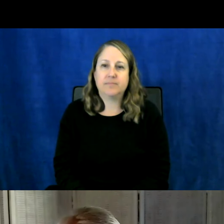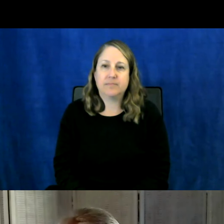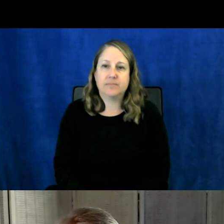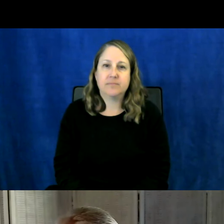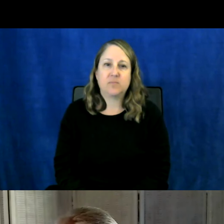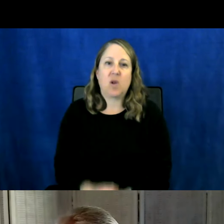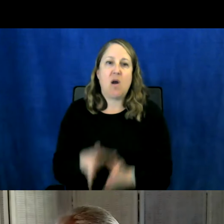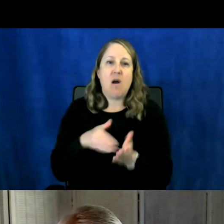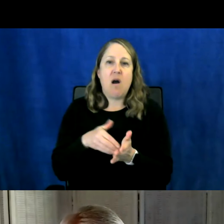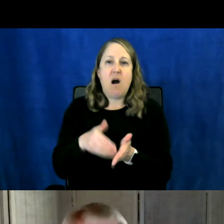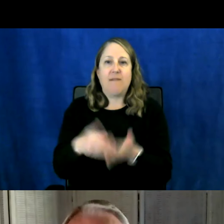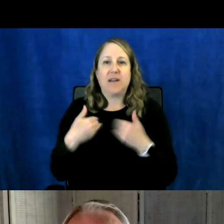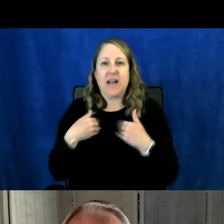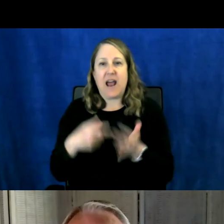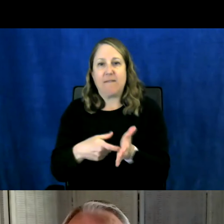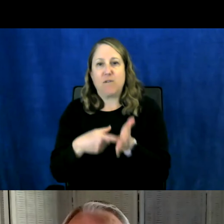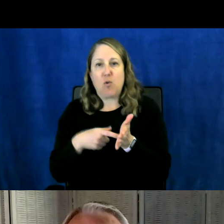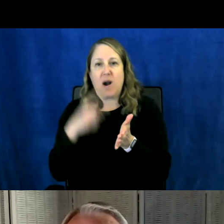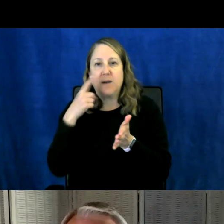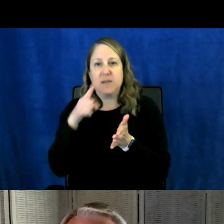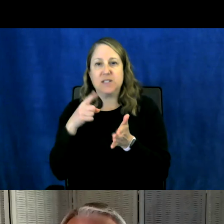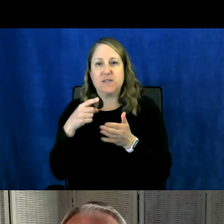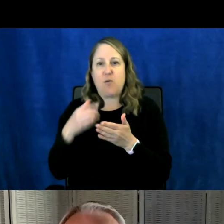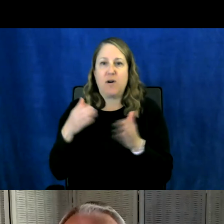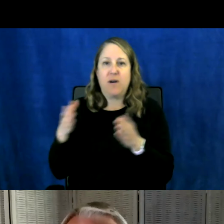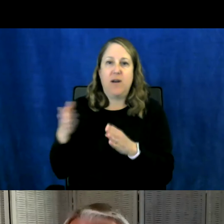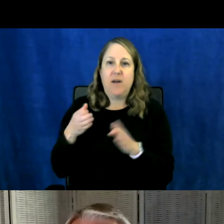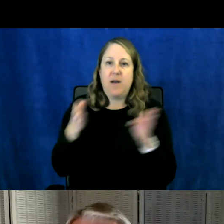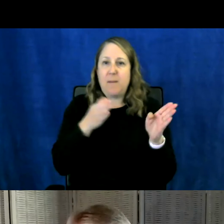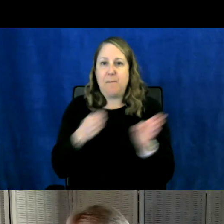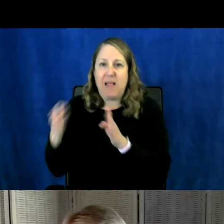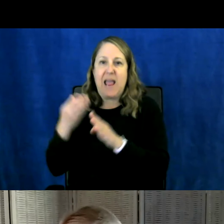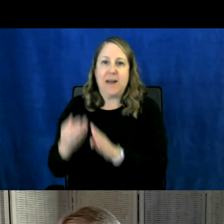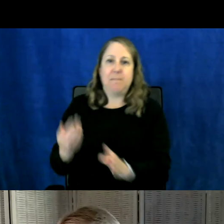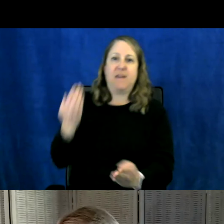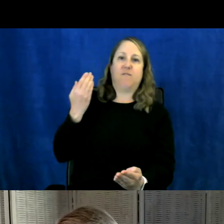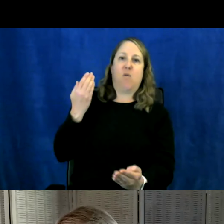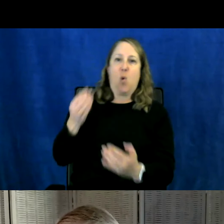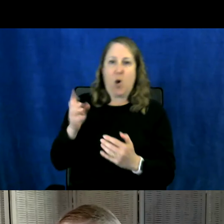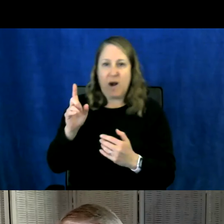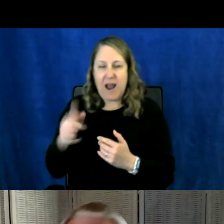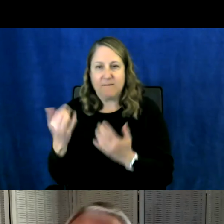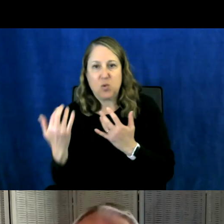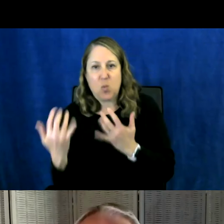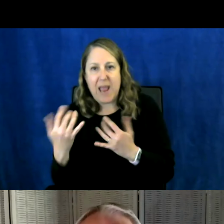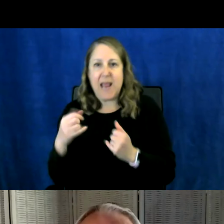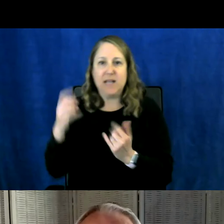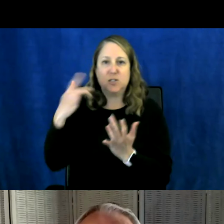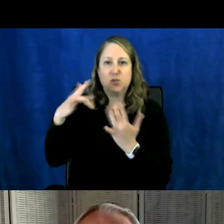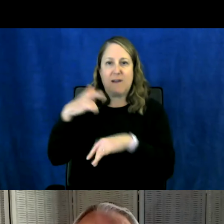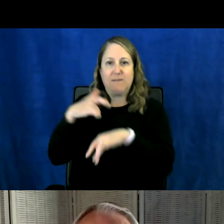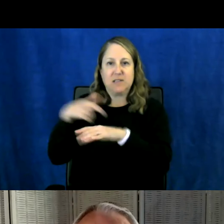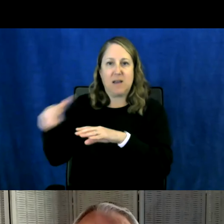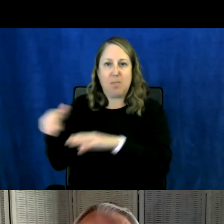often requirements for advanced planning. They have to wait. Travel time is long. There are a